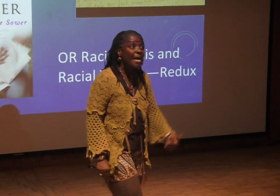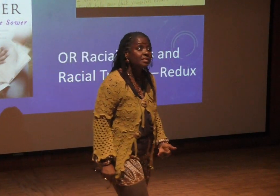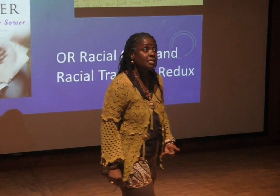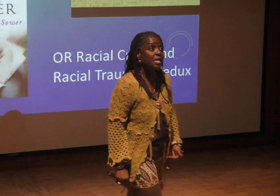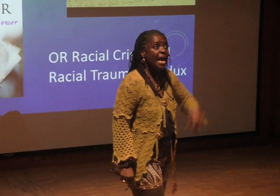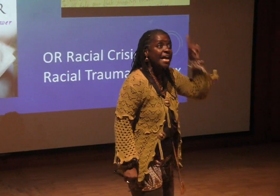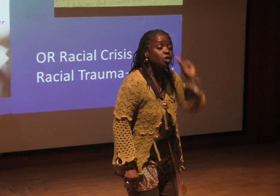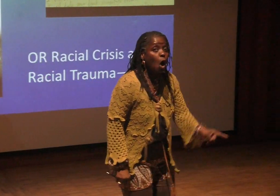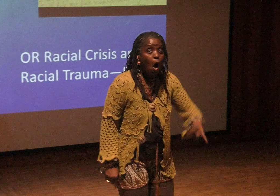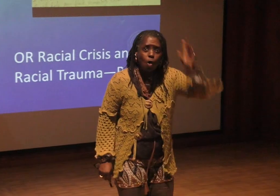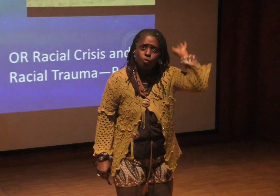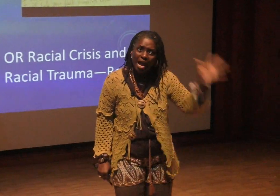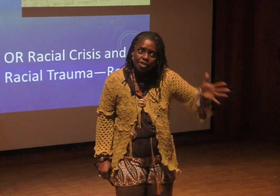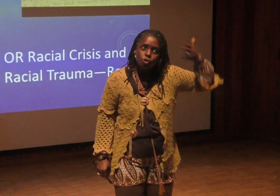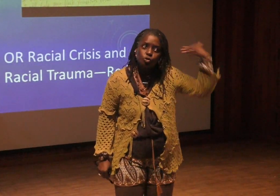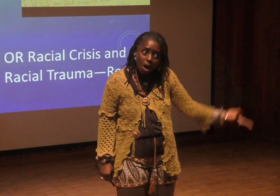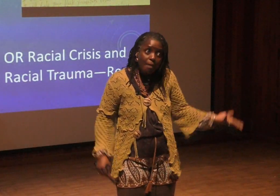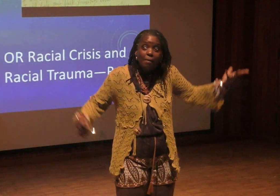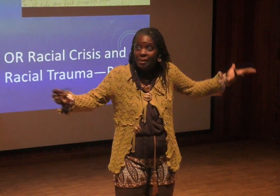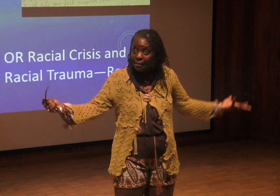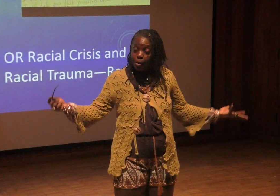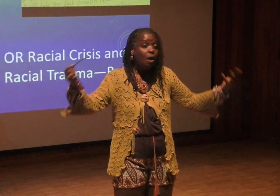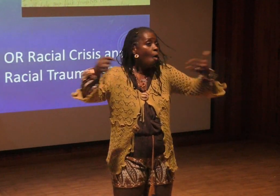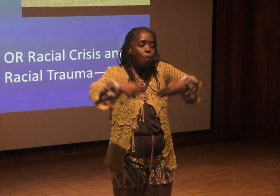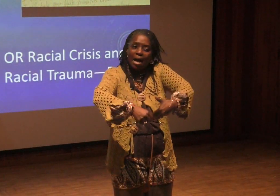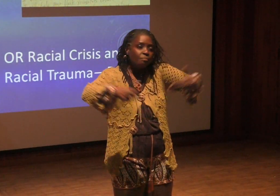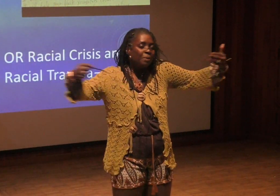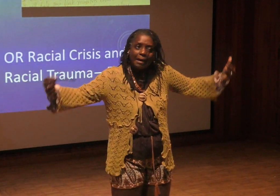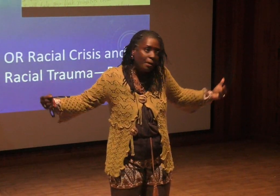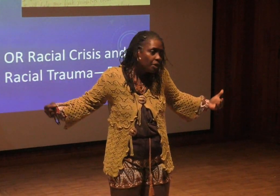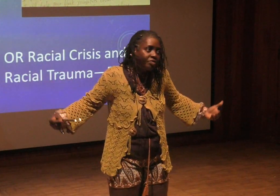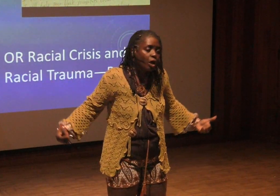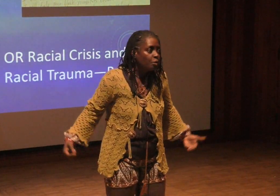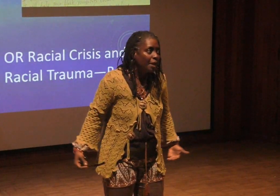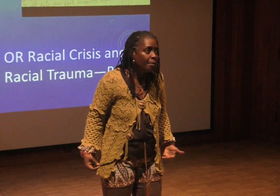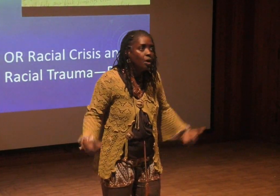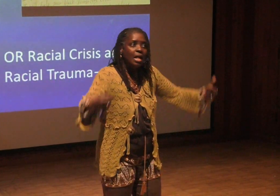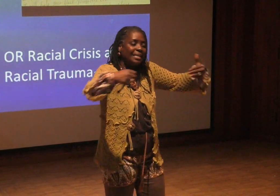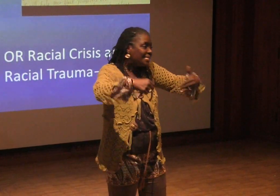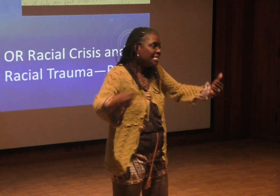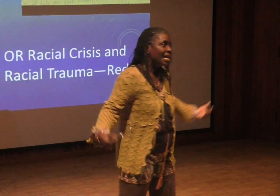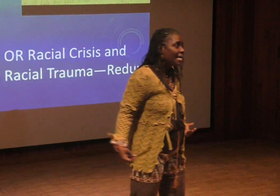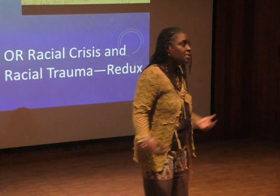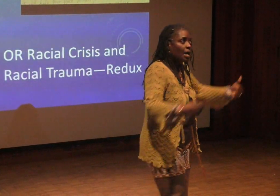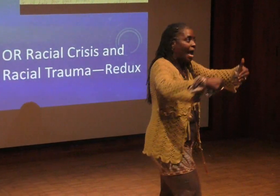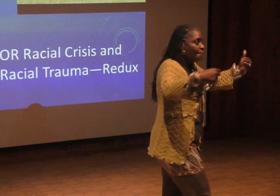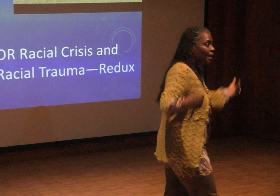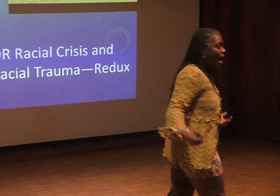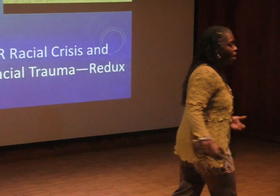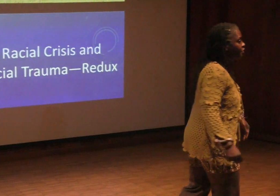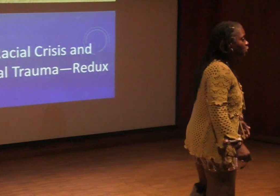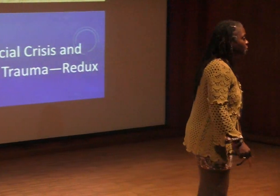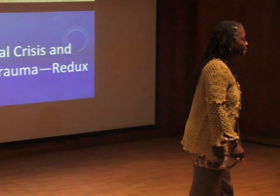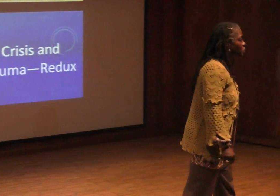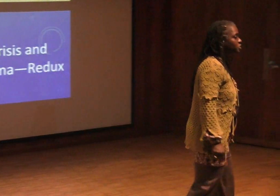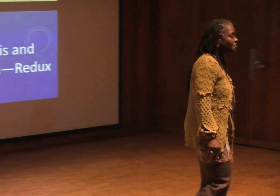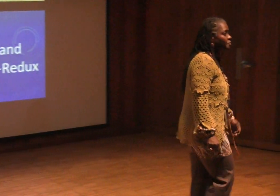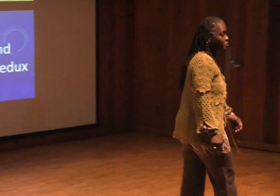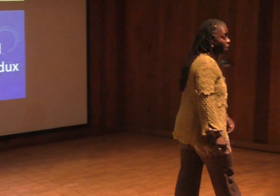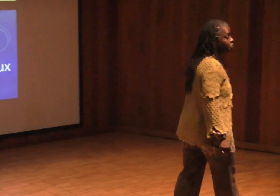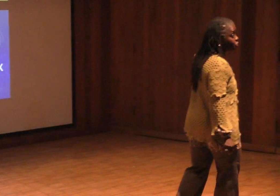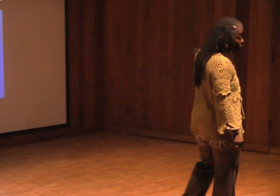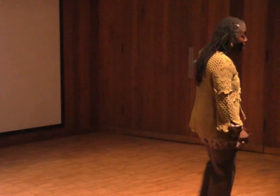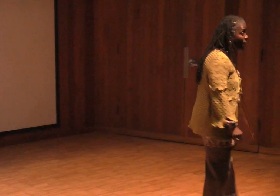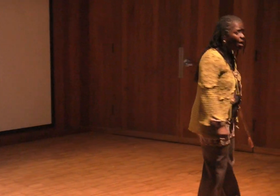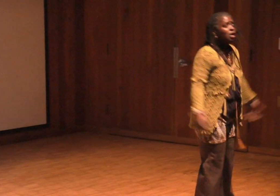in crisis. It's called racial trauma, people. Black people aren't the only people. Latinx, API aren't the only people who suffer